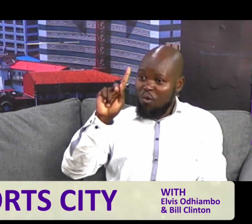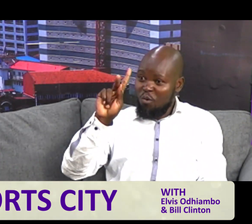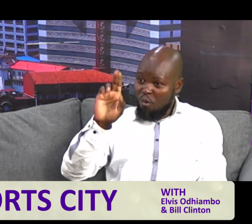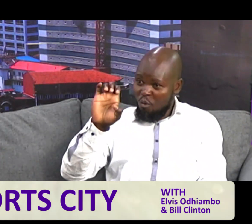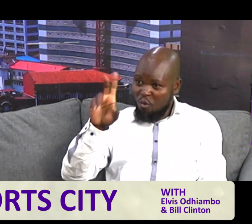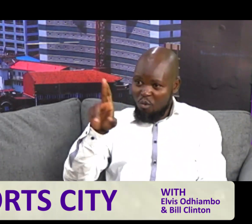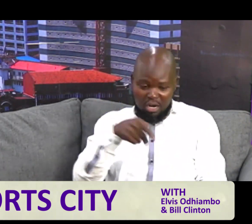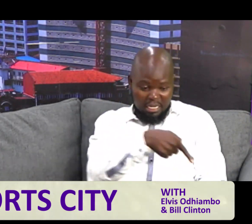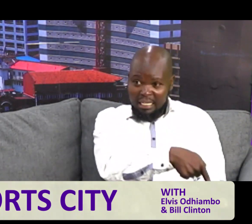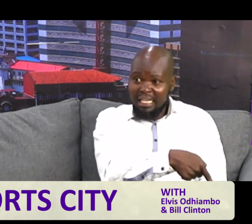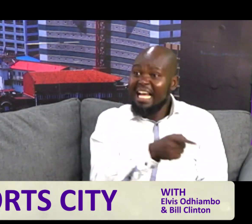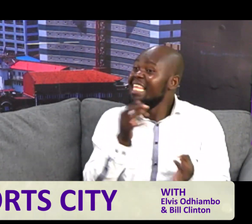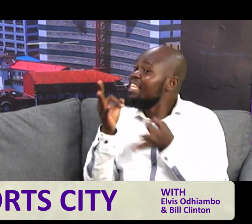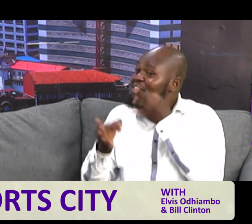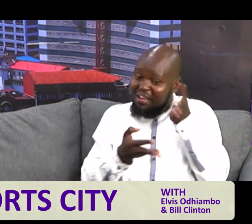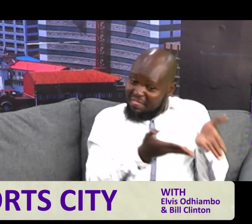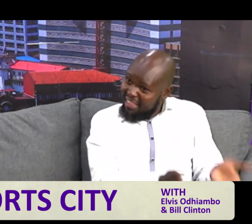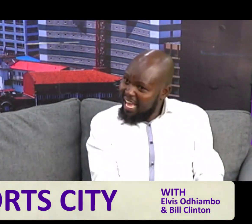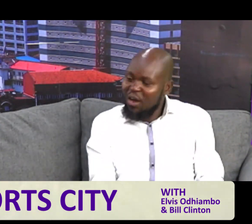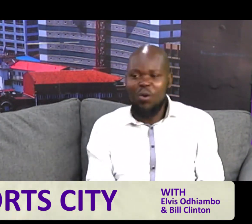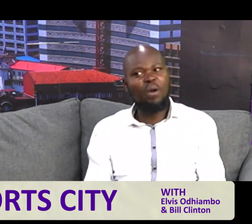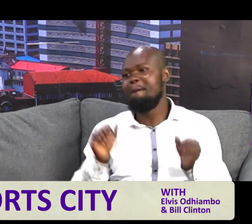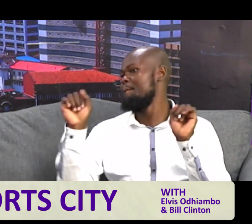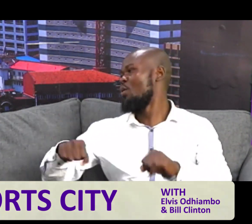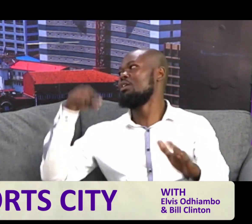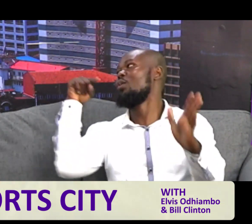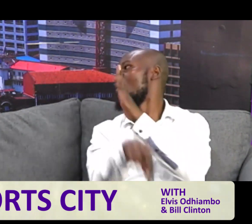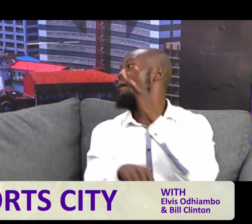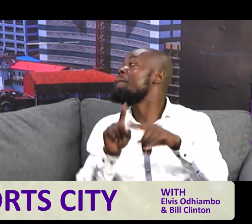because if Walker